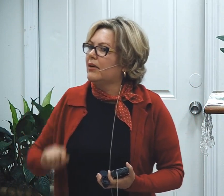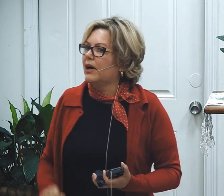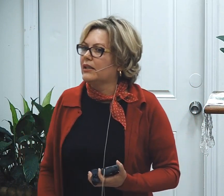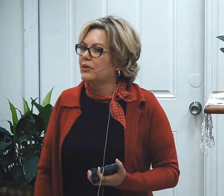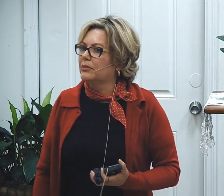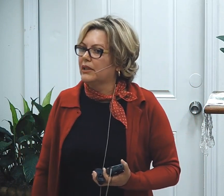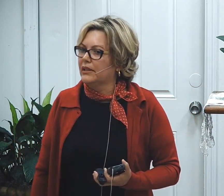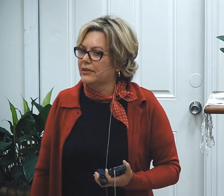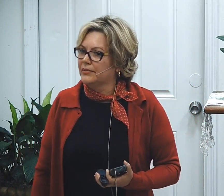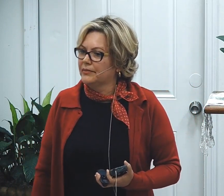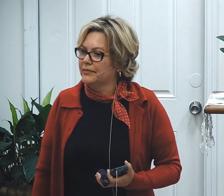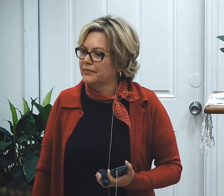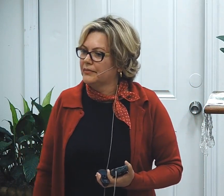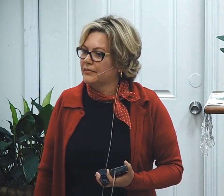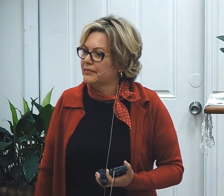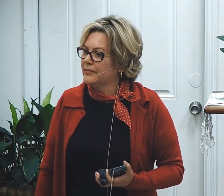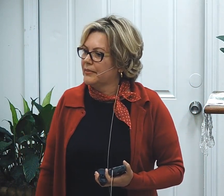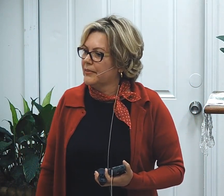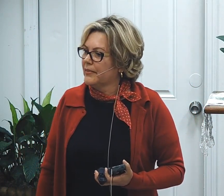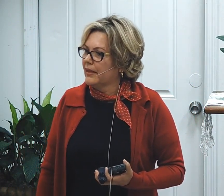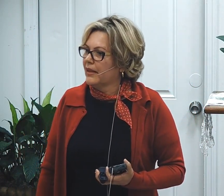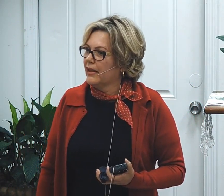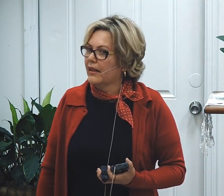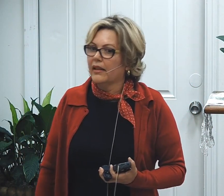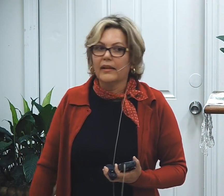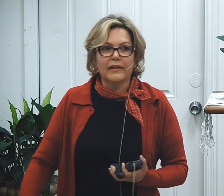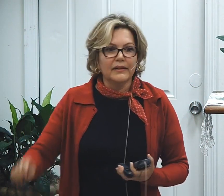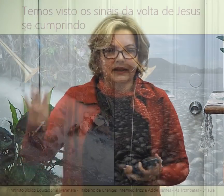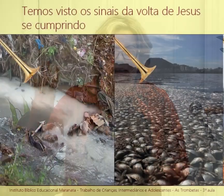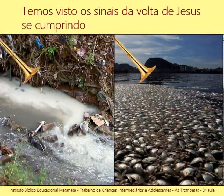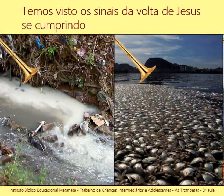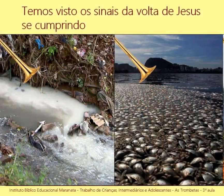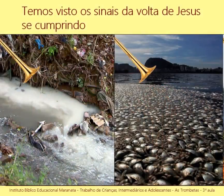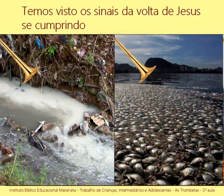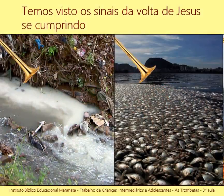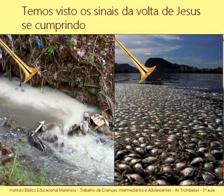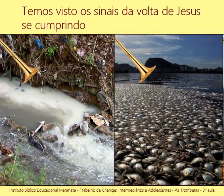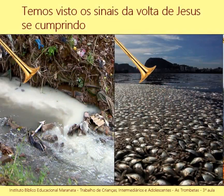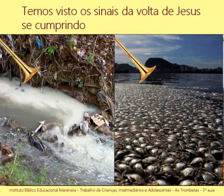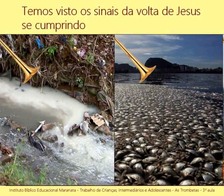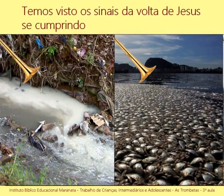Now comes the fourth. Who can remember the fourth trumpet?